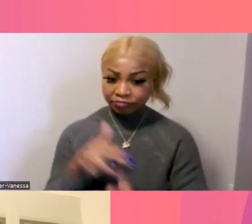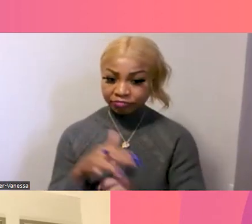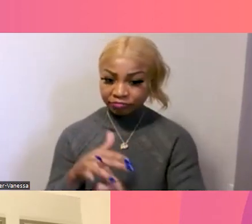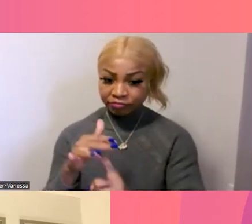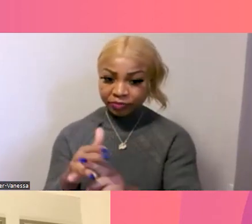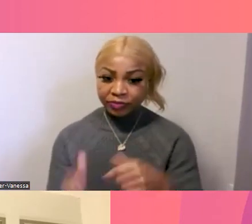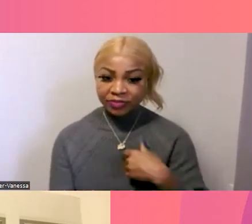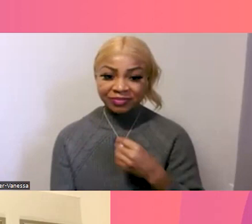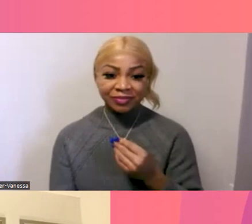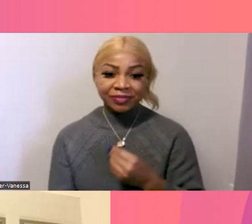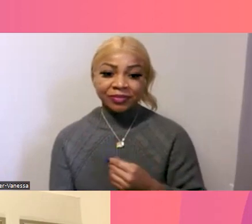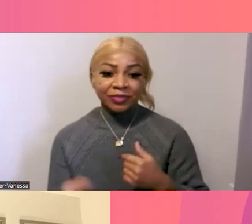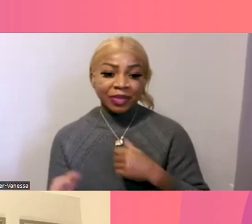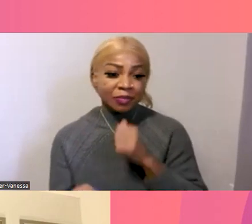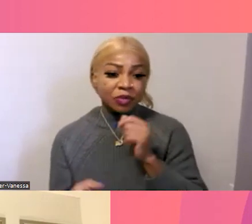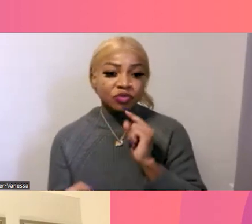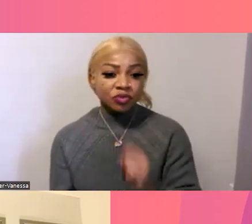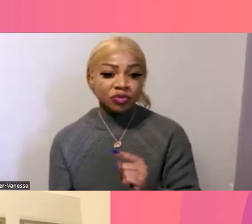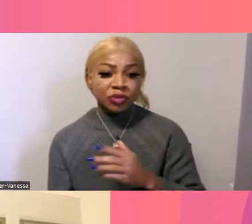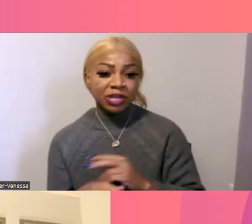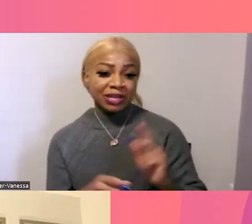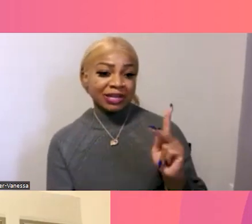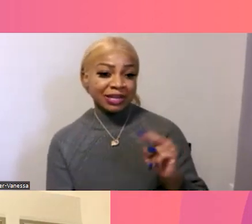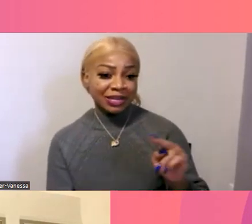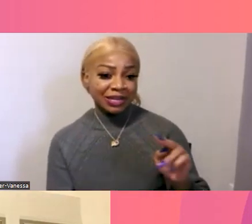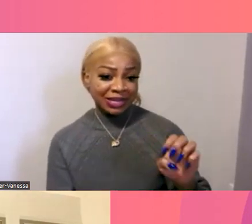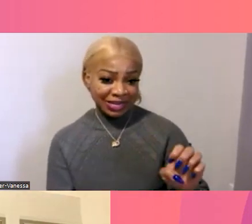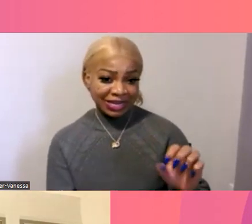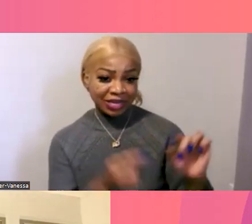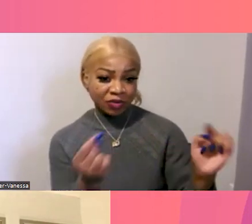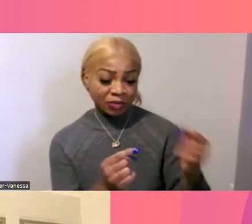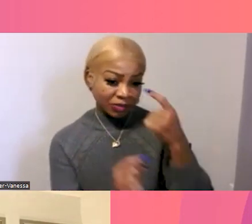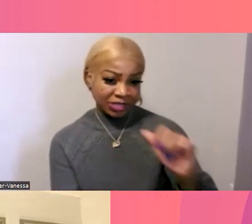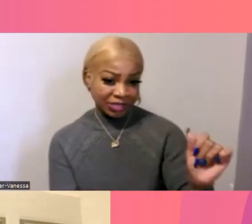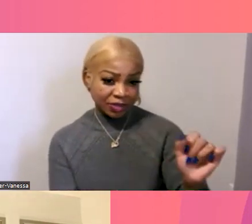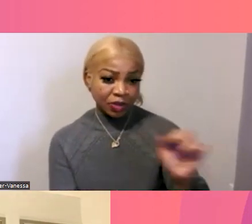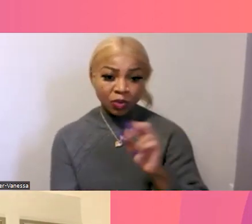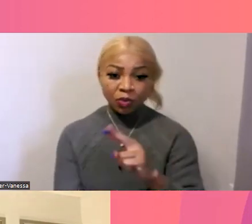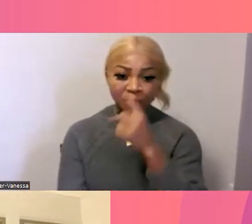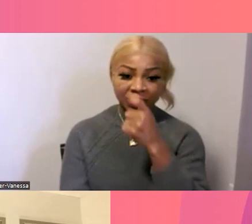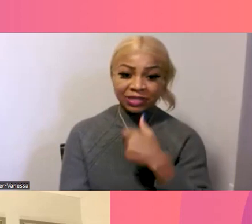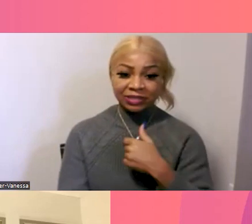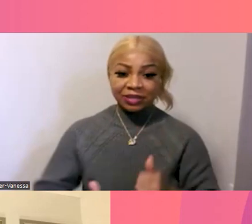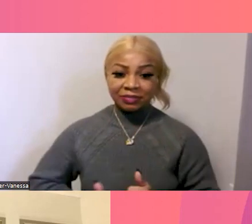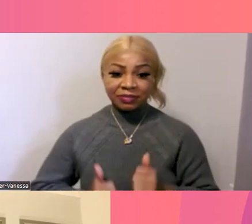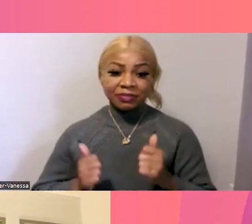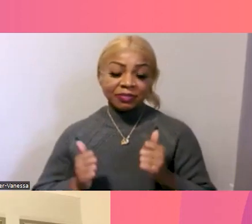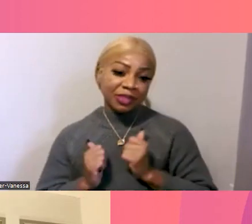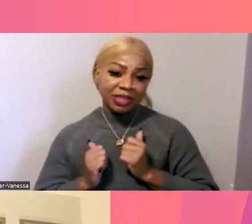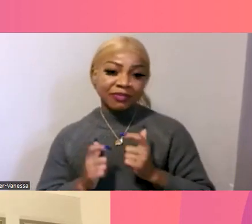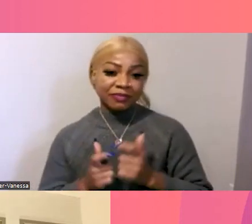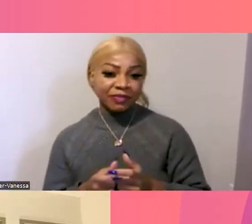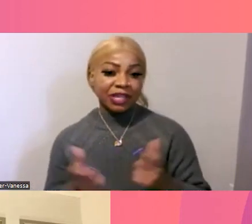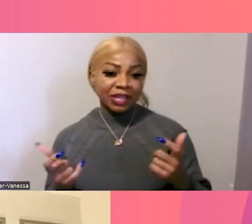will say, I don't know if this pain in my knee is because of my arthritis or it's the reality of living in a large body. I give